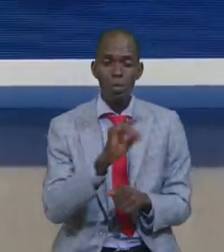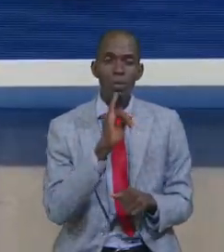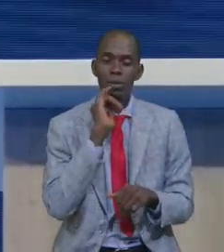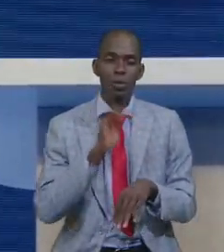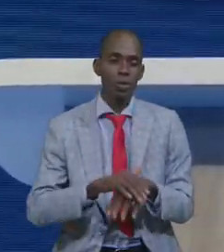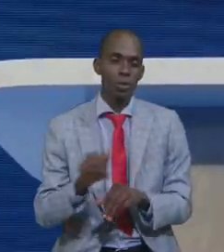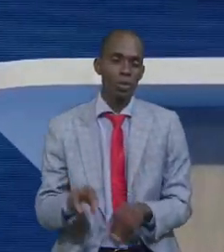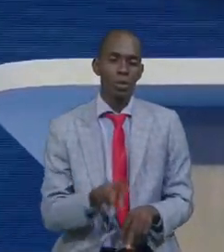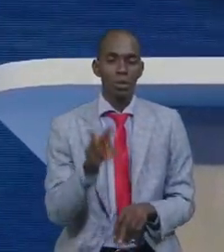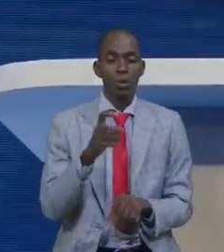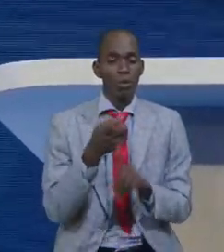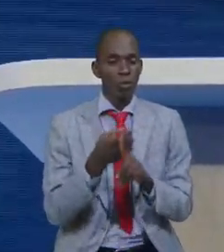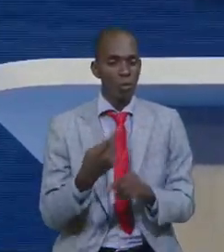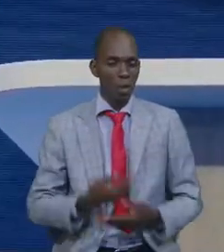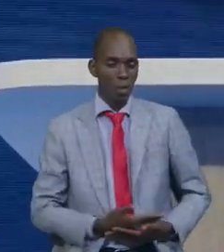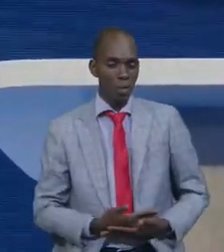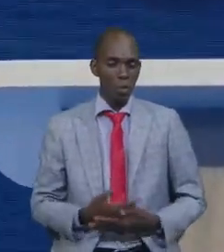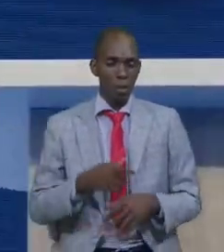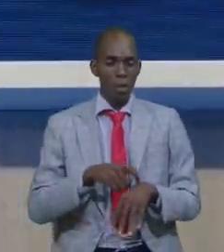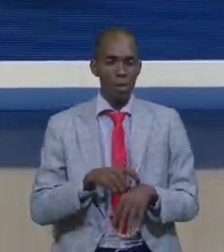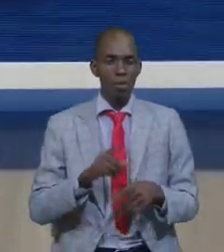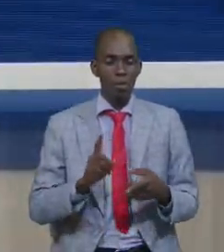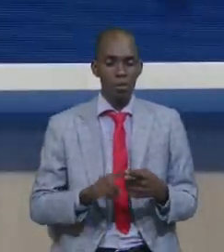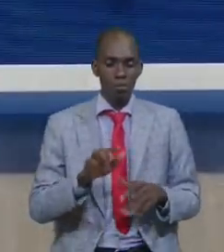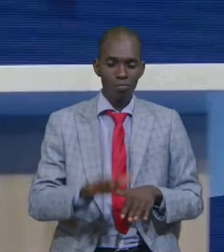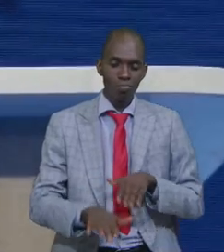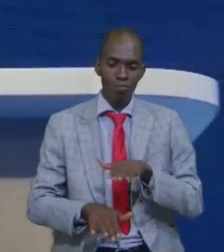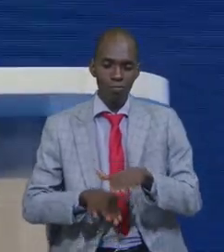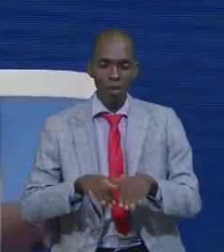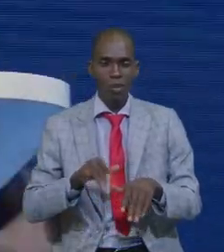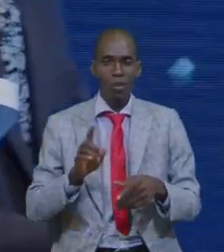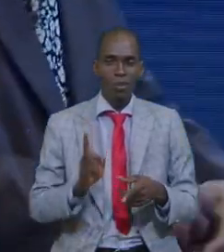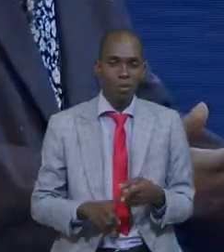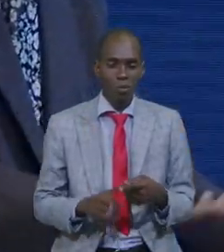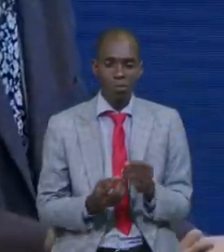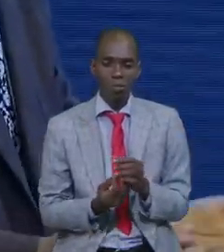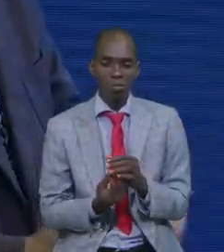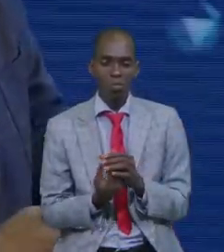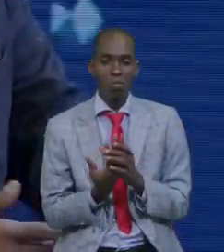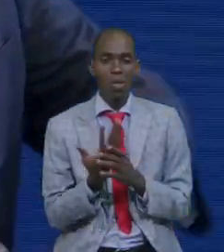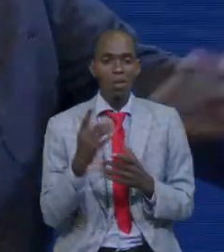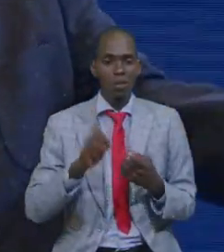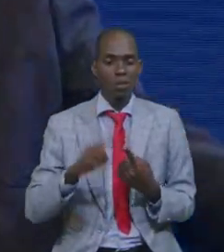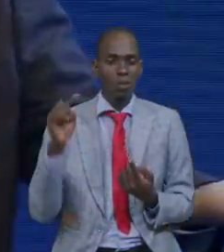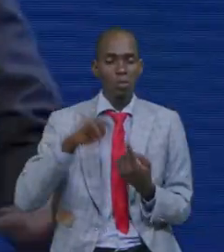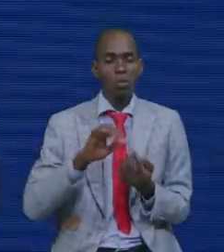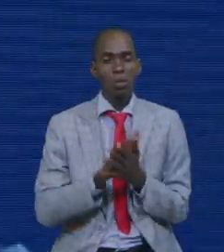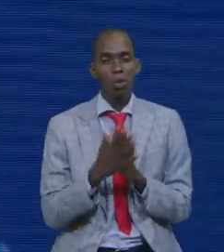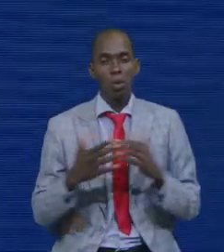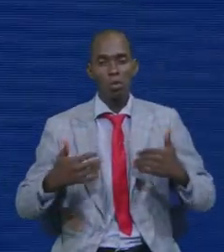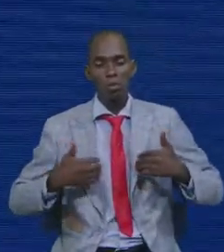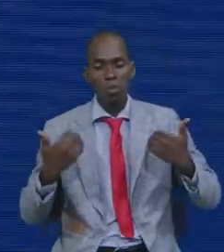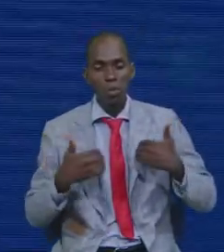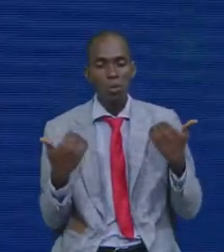From the baby to the toddler and to the infant and to the youth and to the